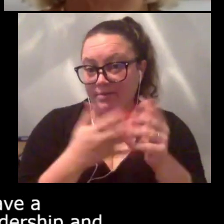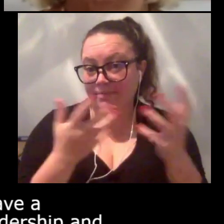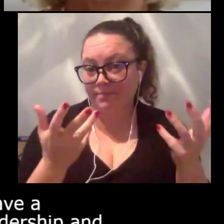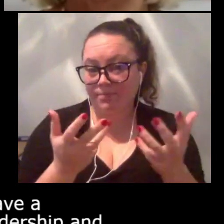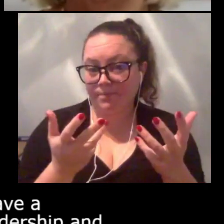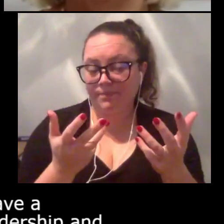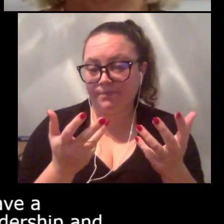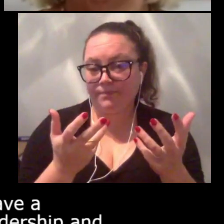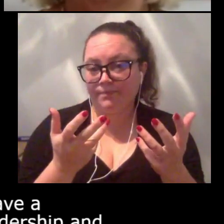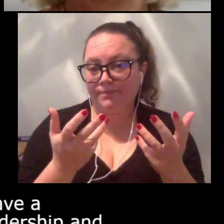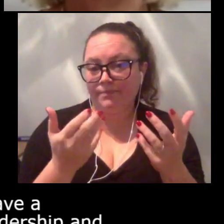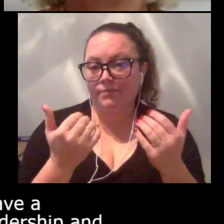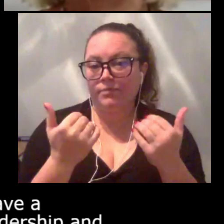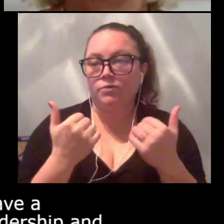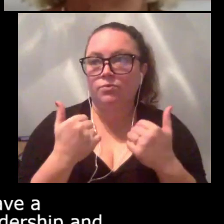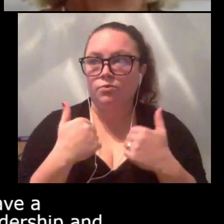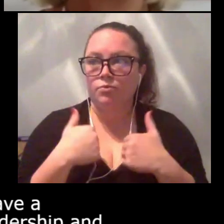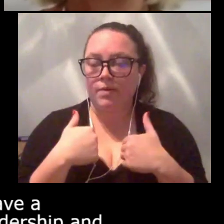have a